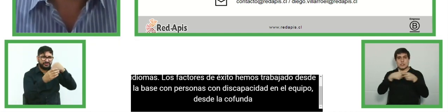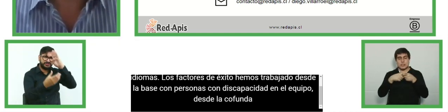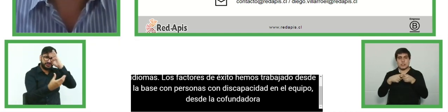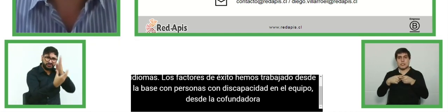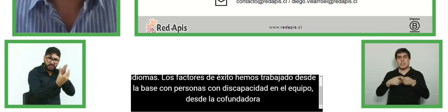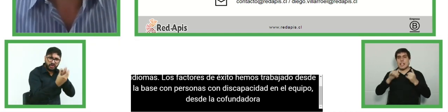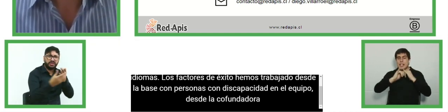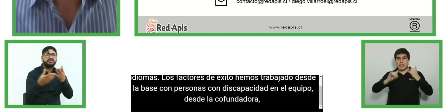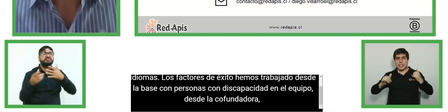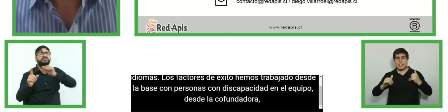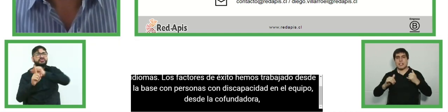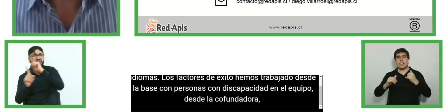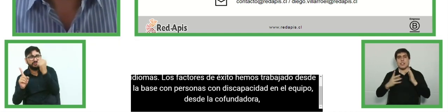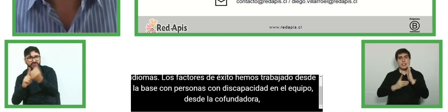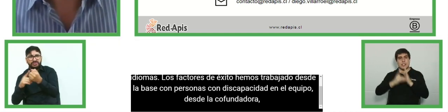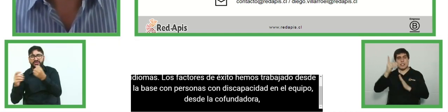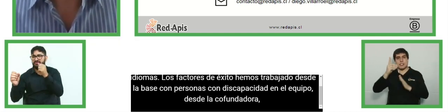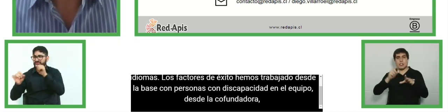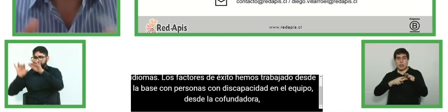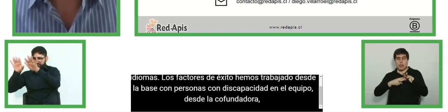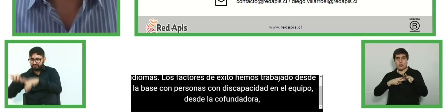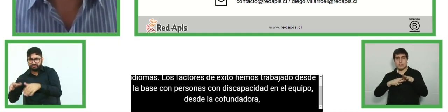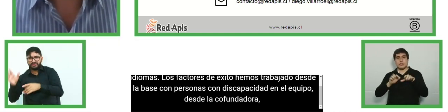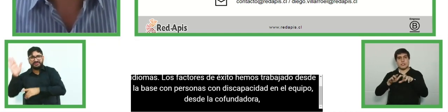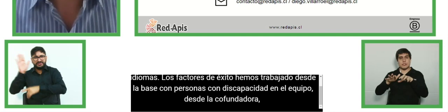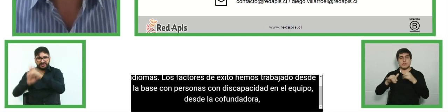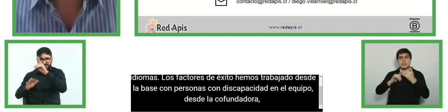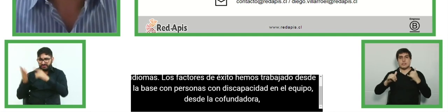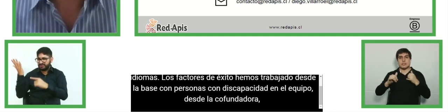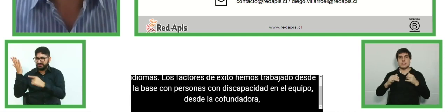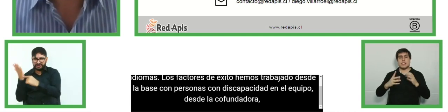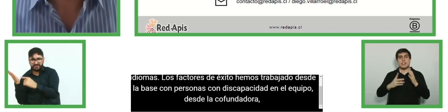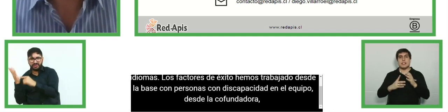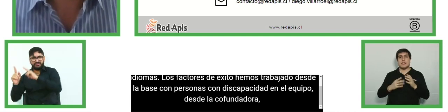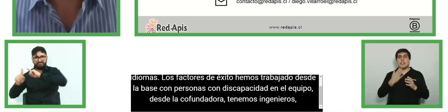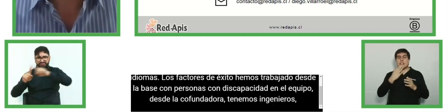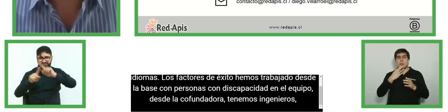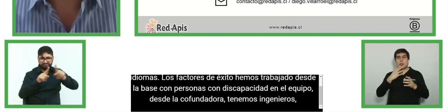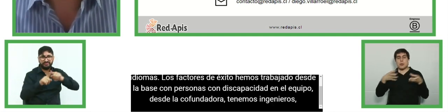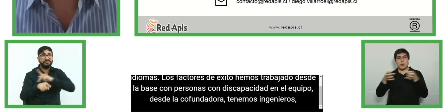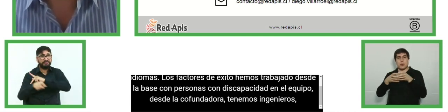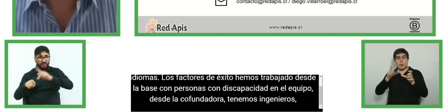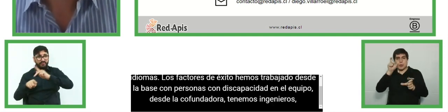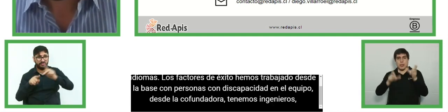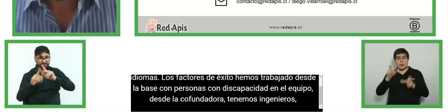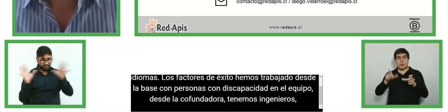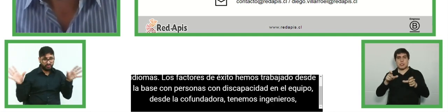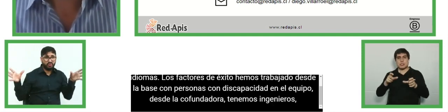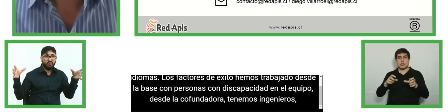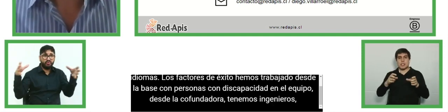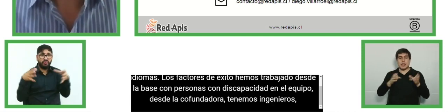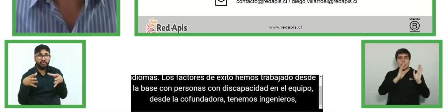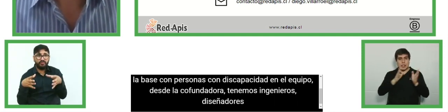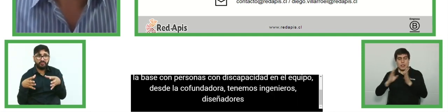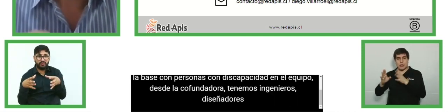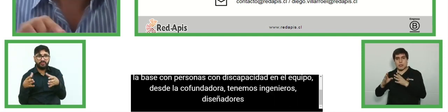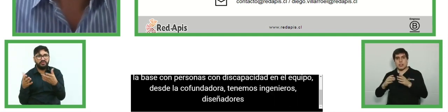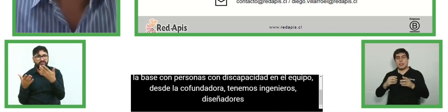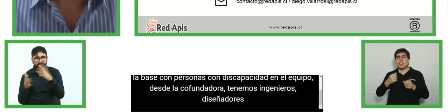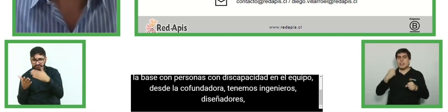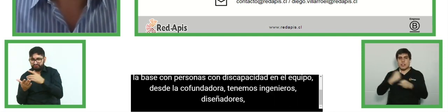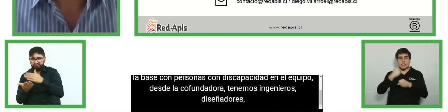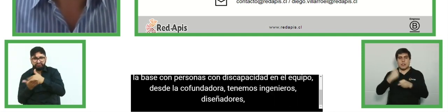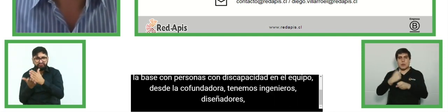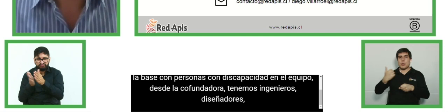designers, and an administrative team that allows us to work in this way. Another important thing is that one of the things we